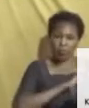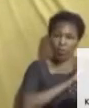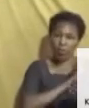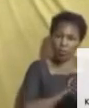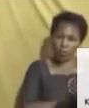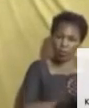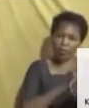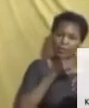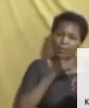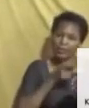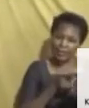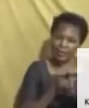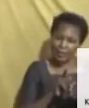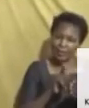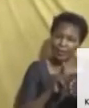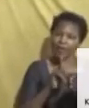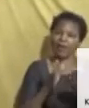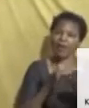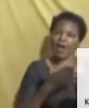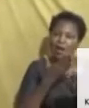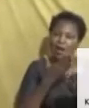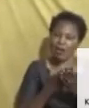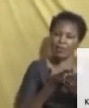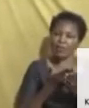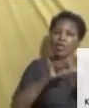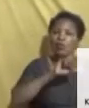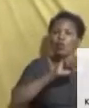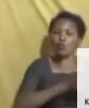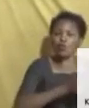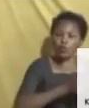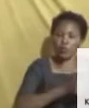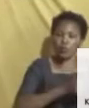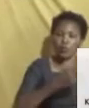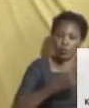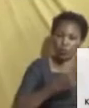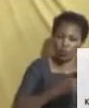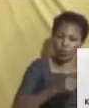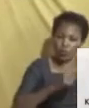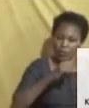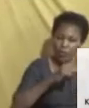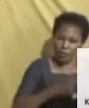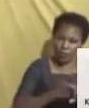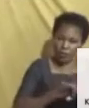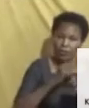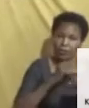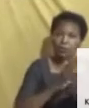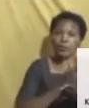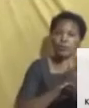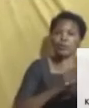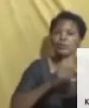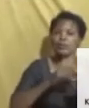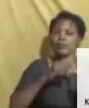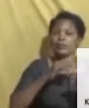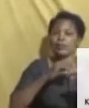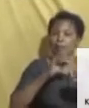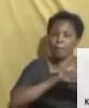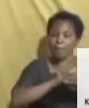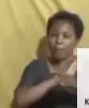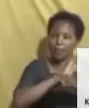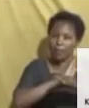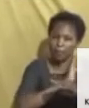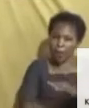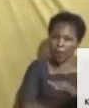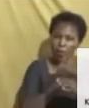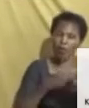he arrives at a conclusion demarcating the strict power of amendment and